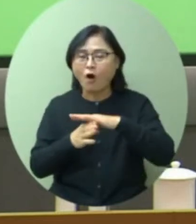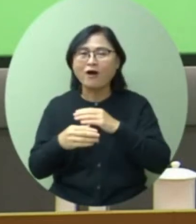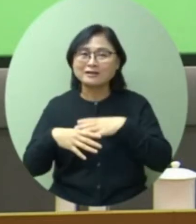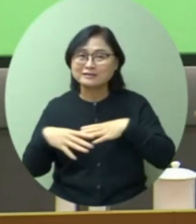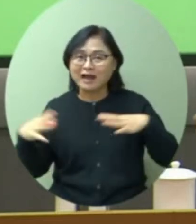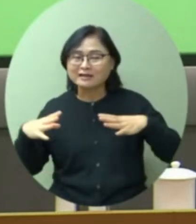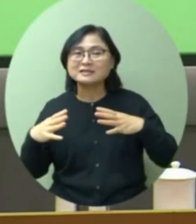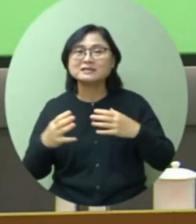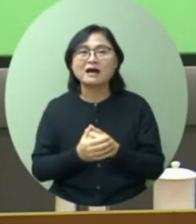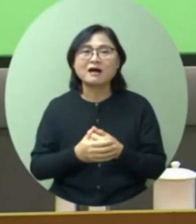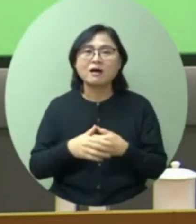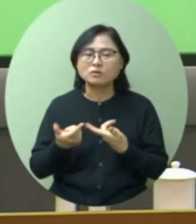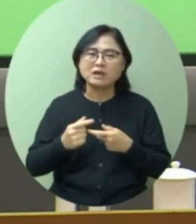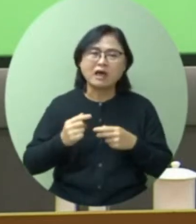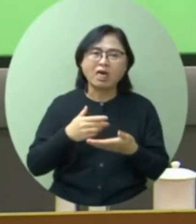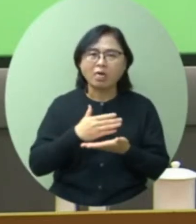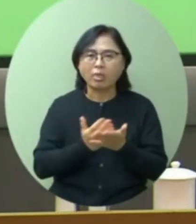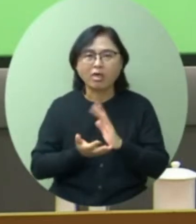Supply will follow